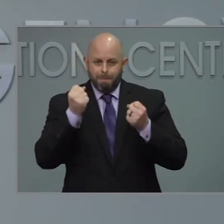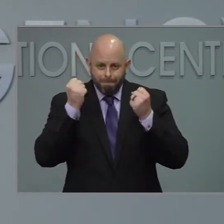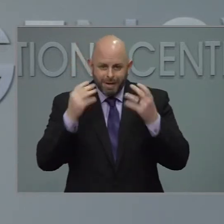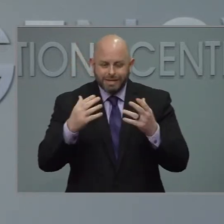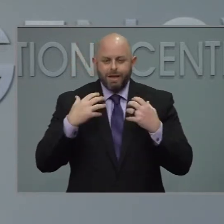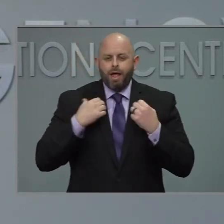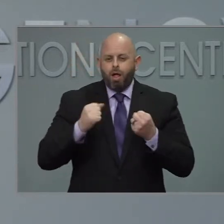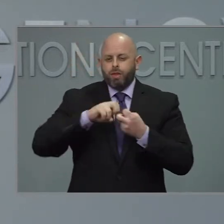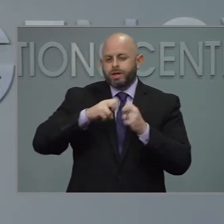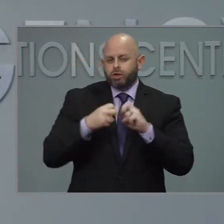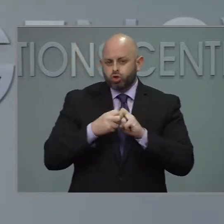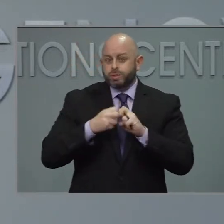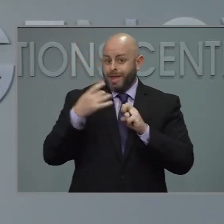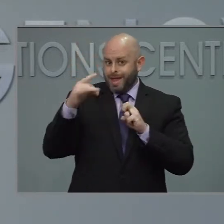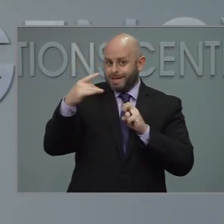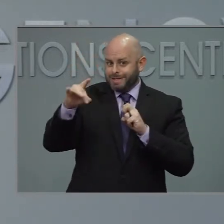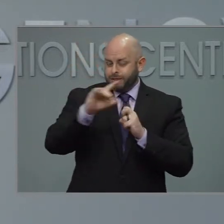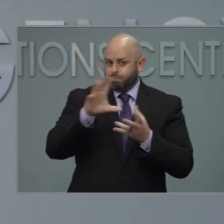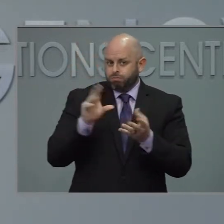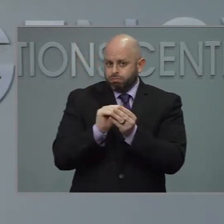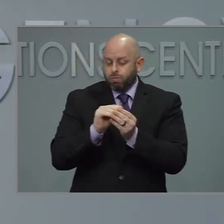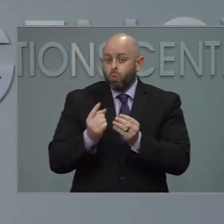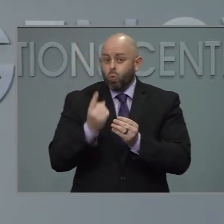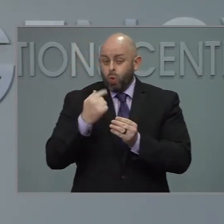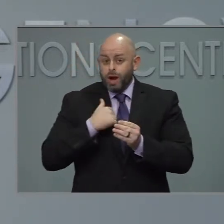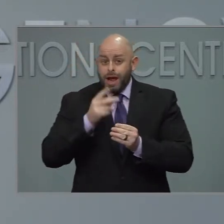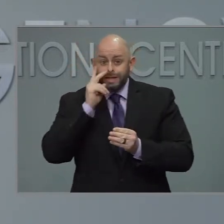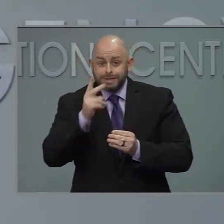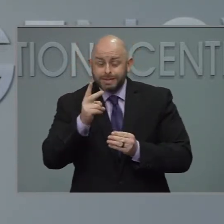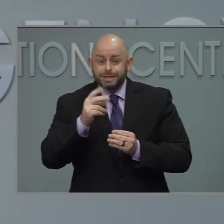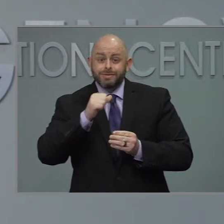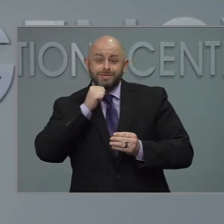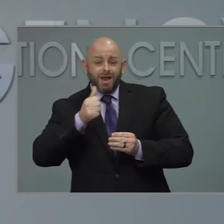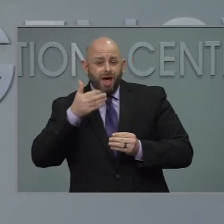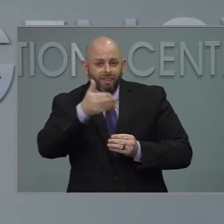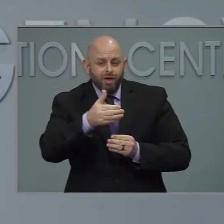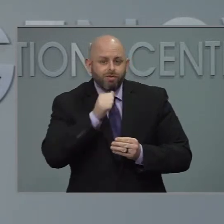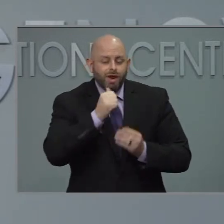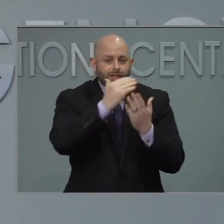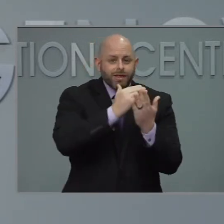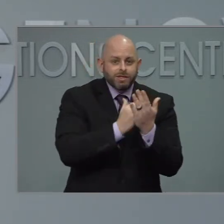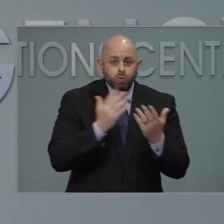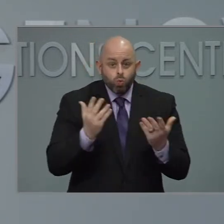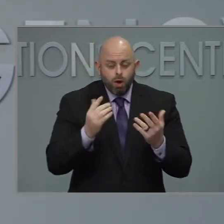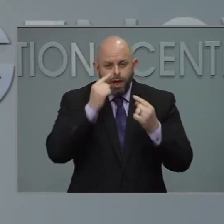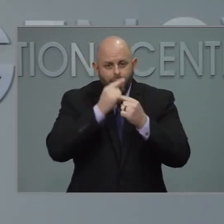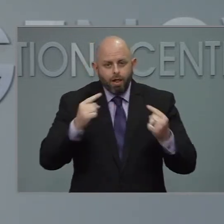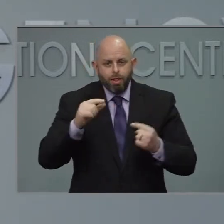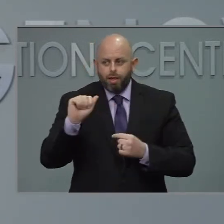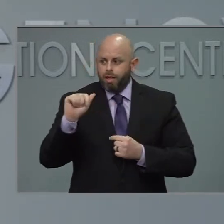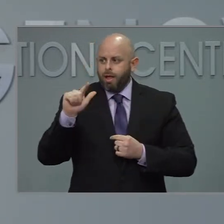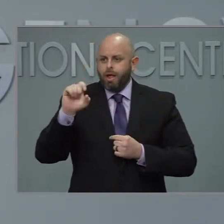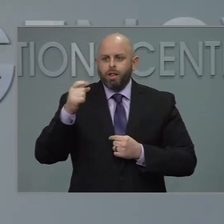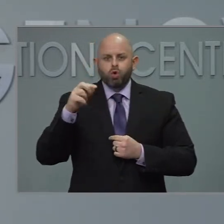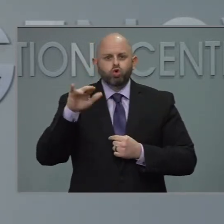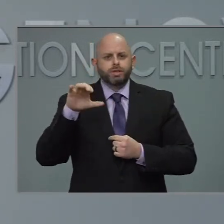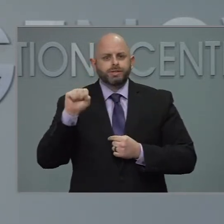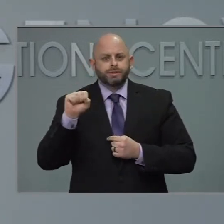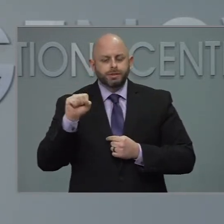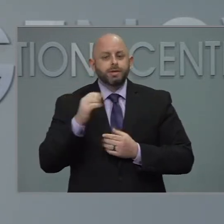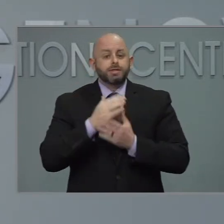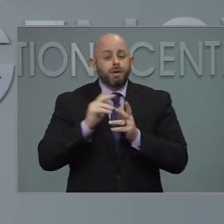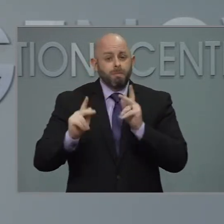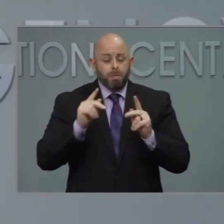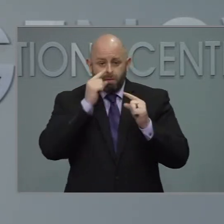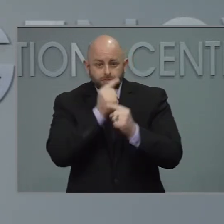that isn't on there that I've seen some attention to is allergies, particularly people who are allergic to antibiotics, which could present a